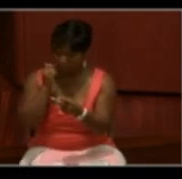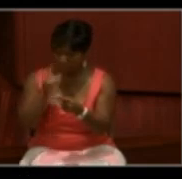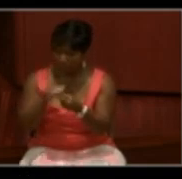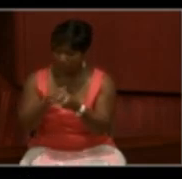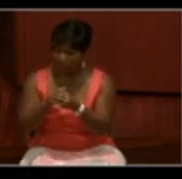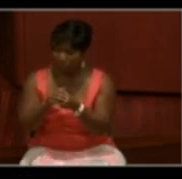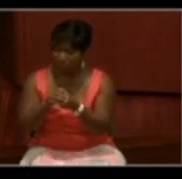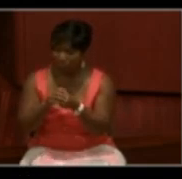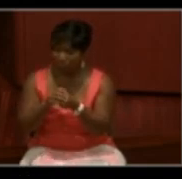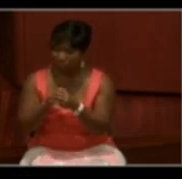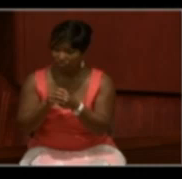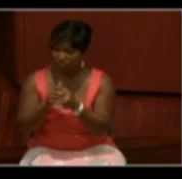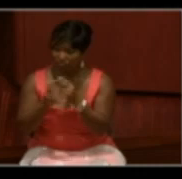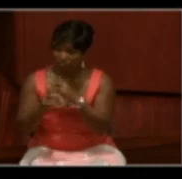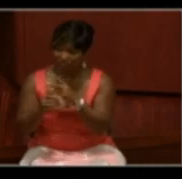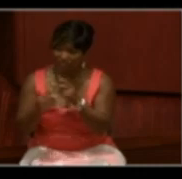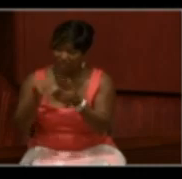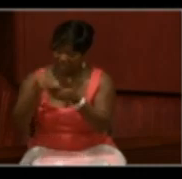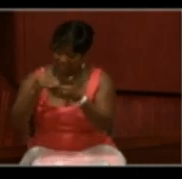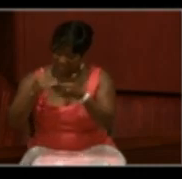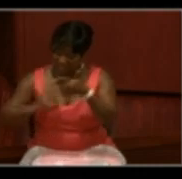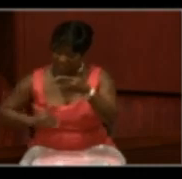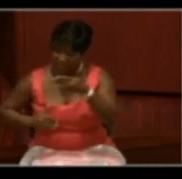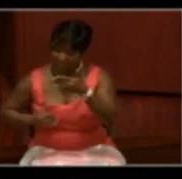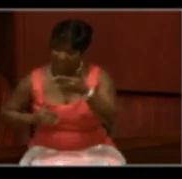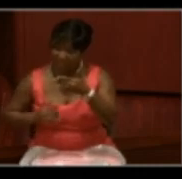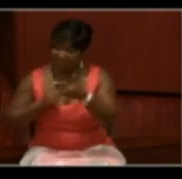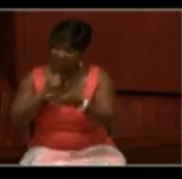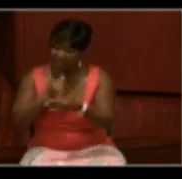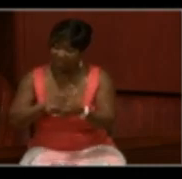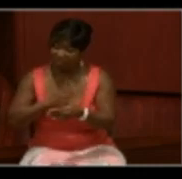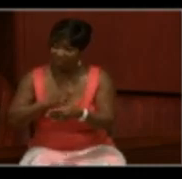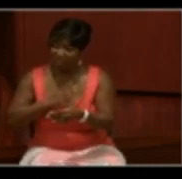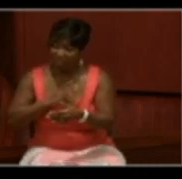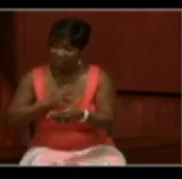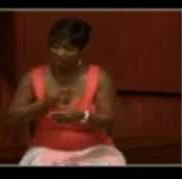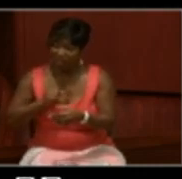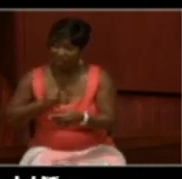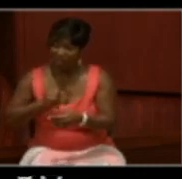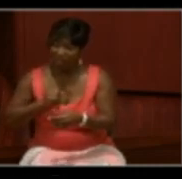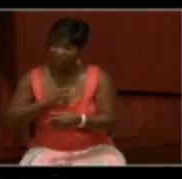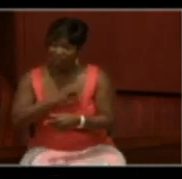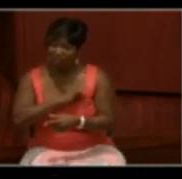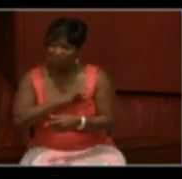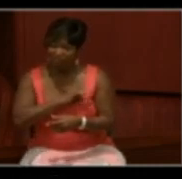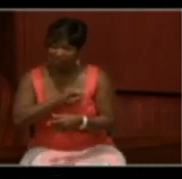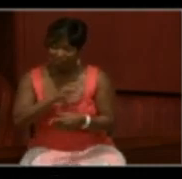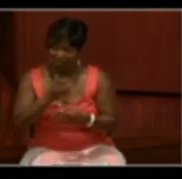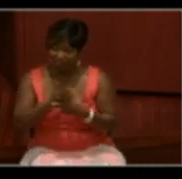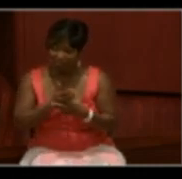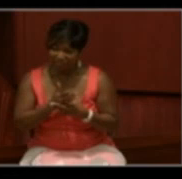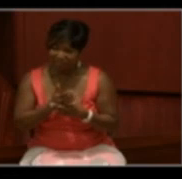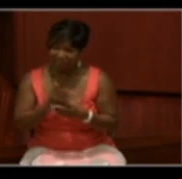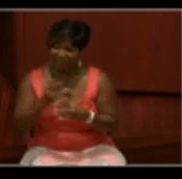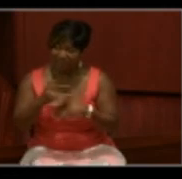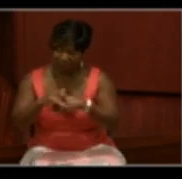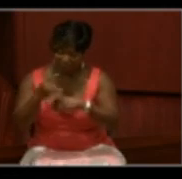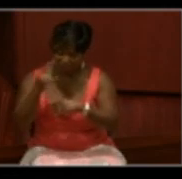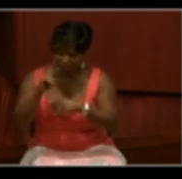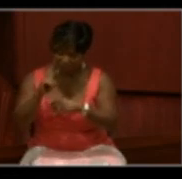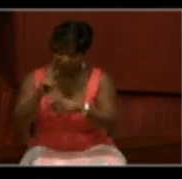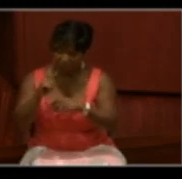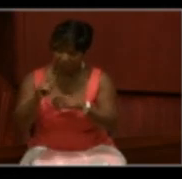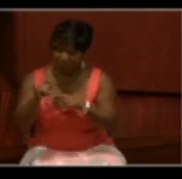And this is a list of our non-official military personnel file archival records that are open to the public that we use